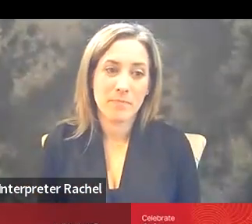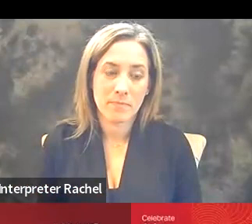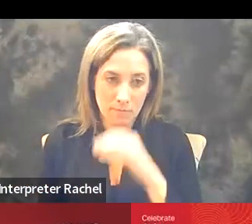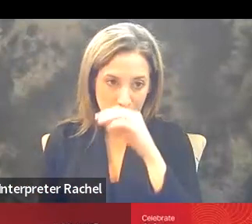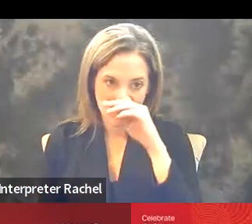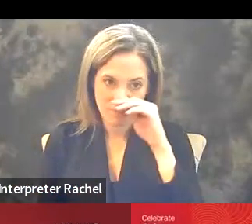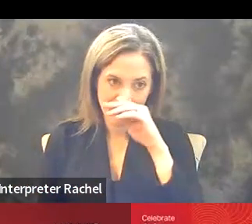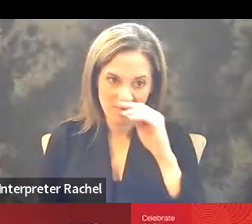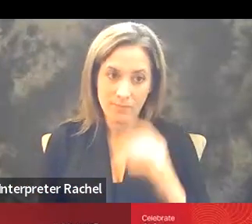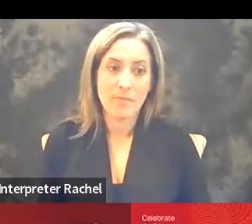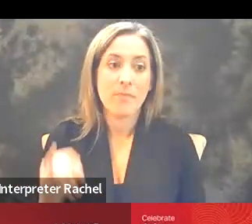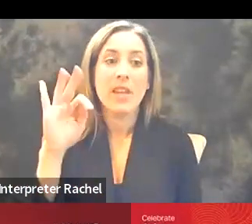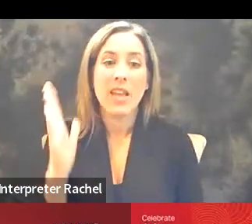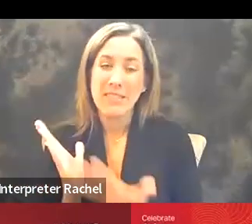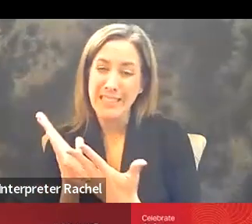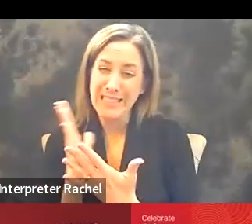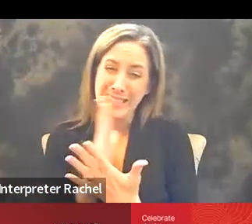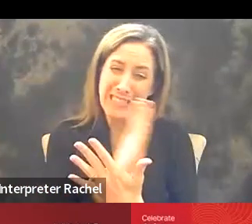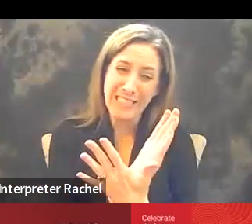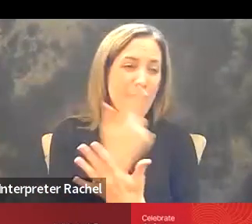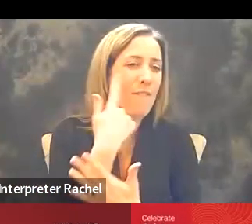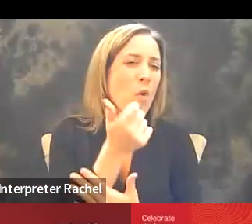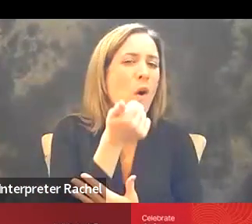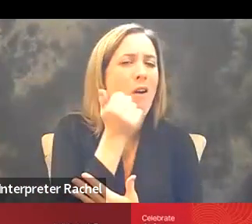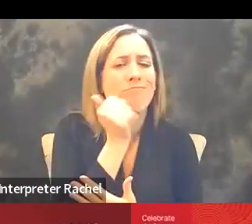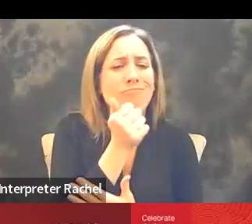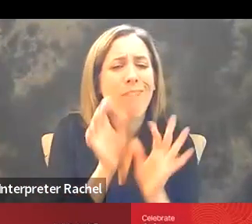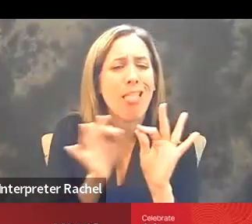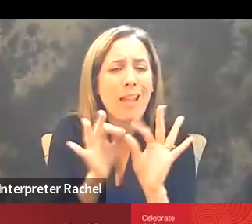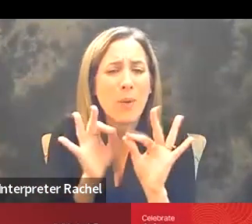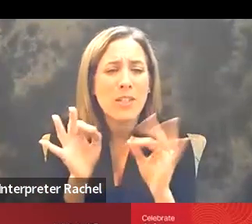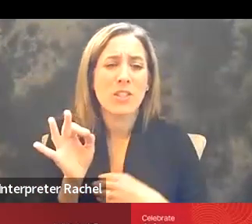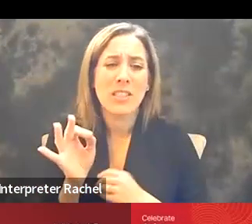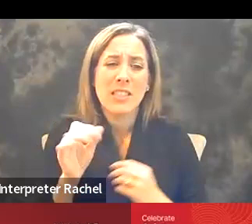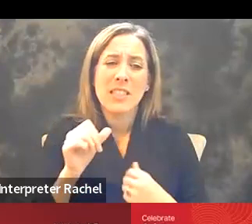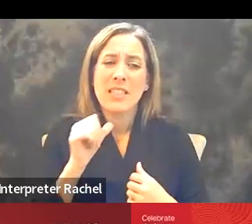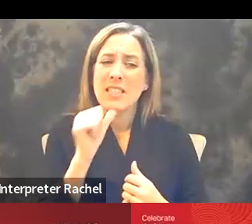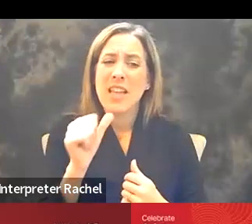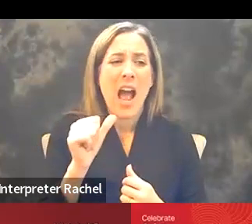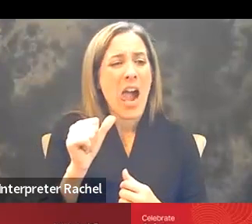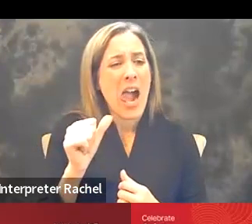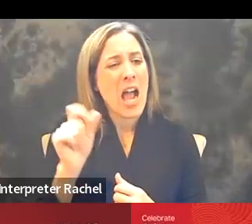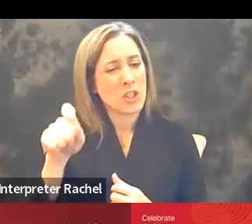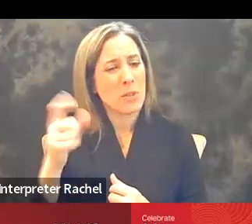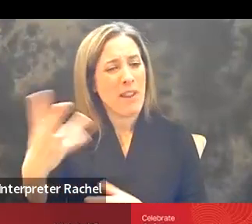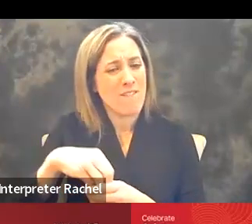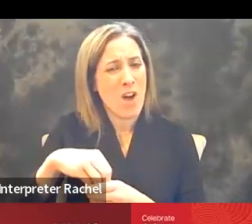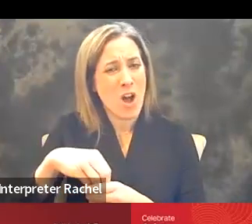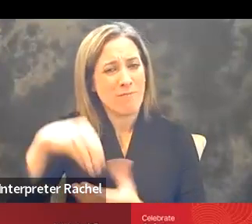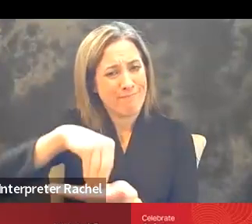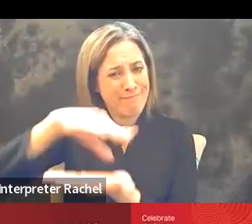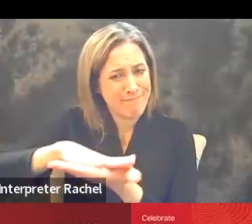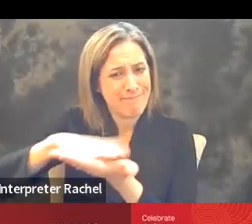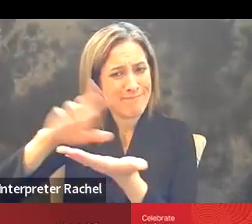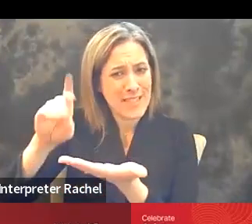that lower register, colloquial register, I should say, necessarily belongs on a document. But I think Alison makes a really good point. Perhaps